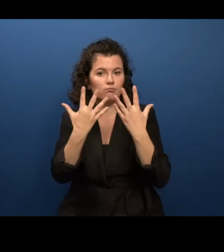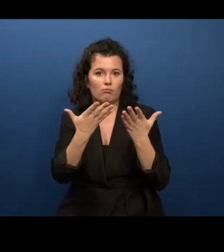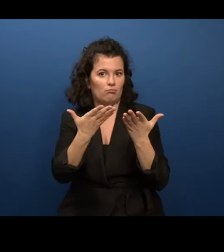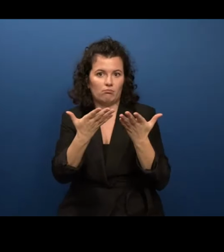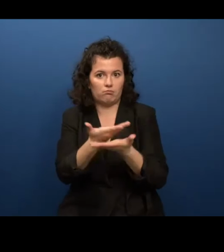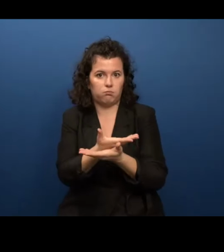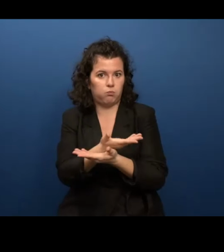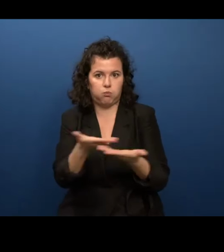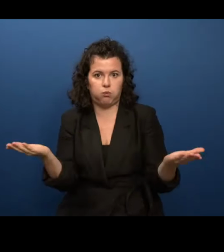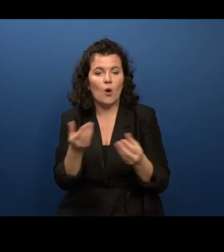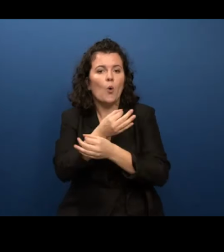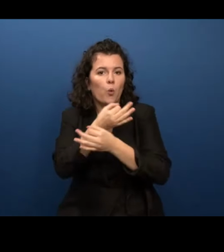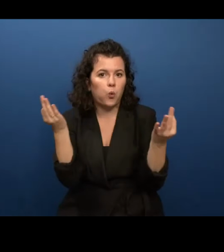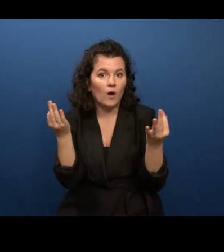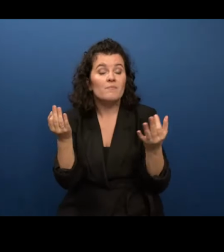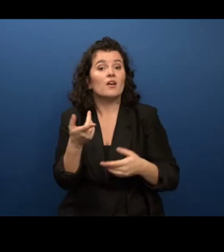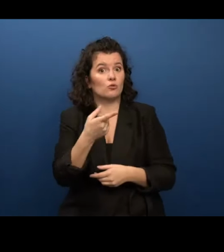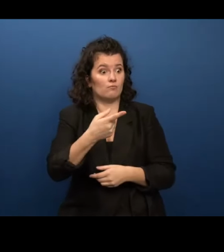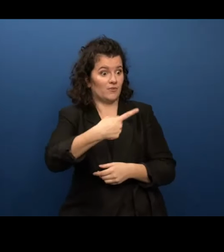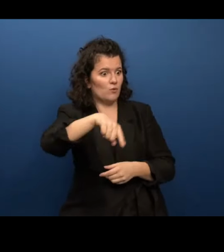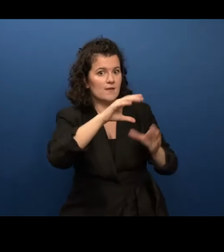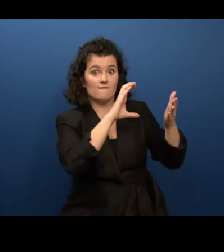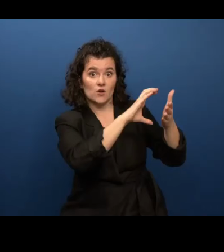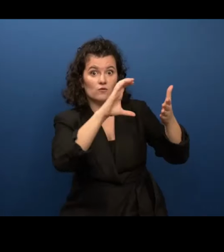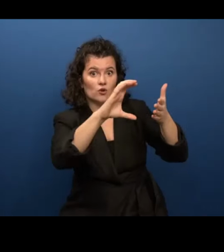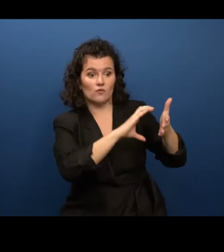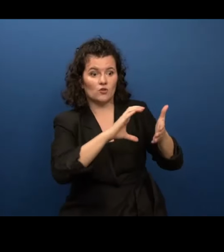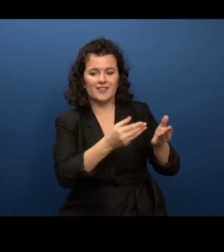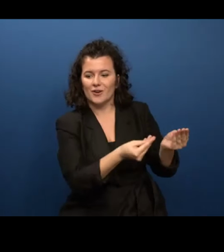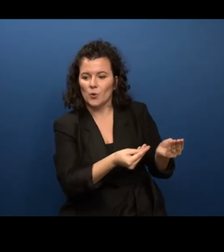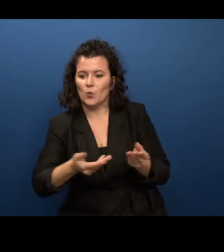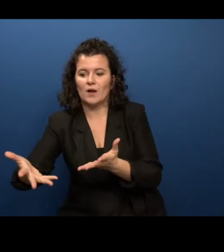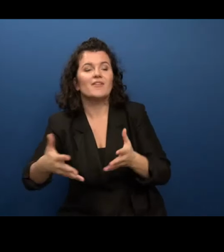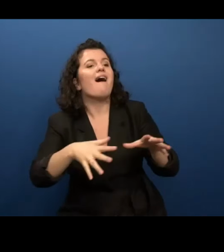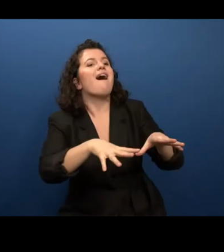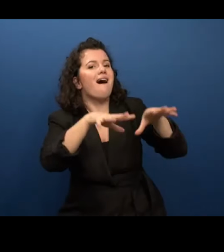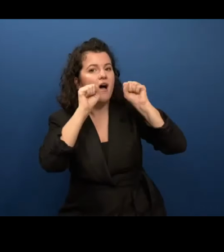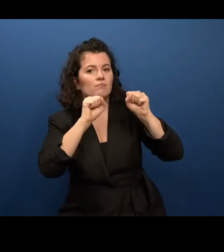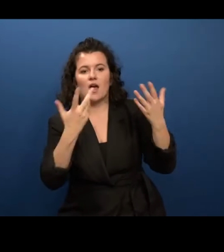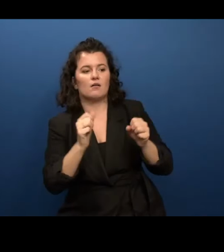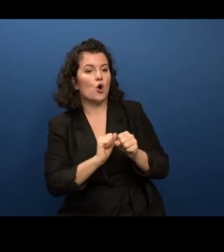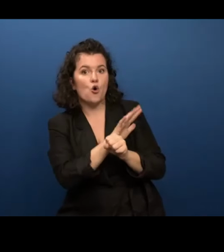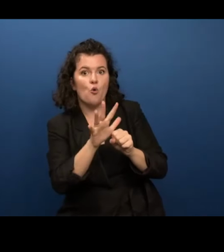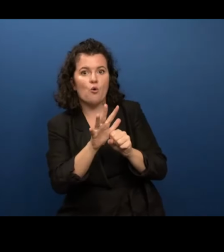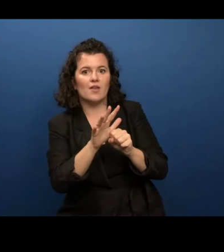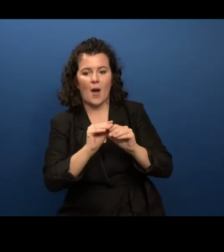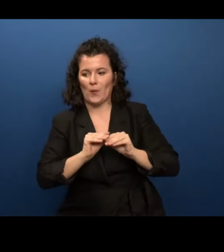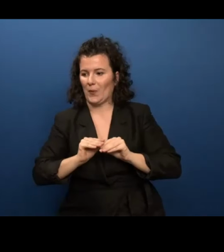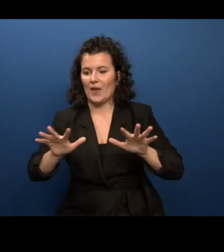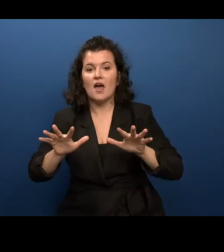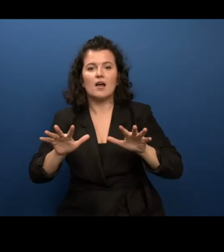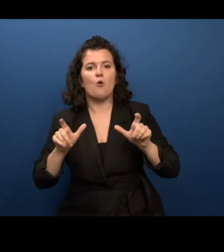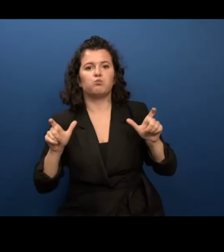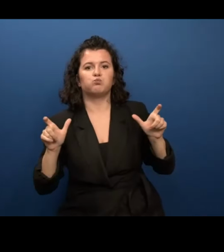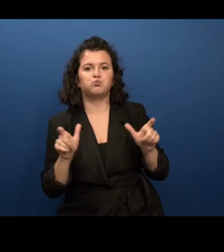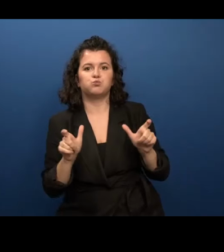do to minimize the spread of Corona, and to observe personal hygienes. You know, people with disability